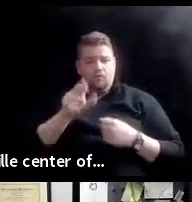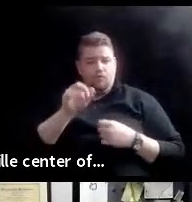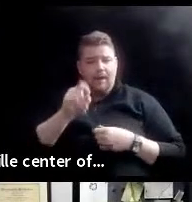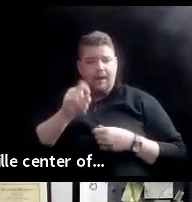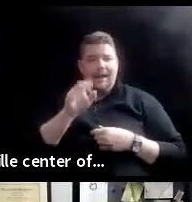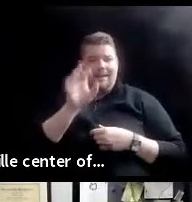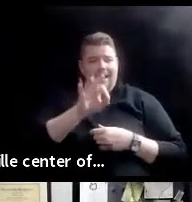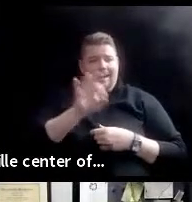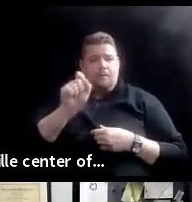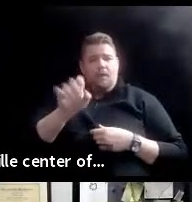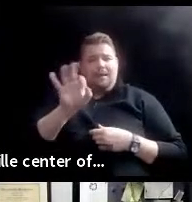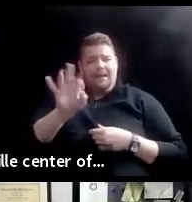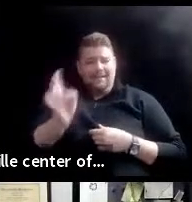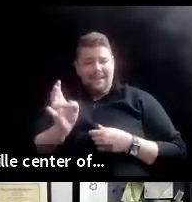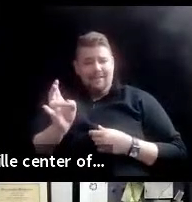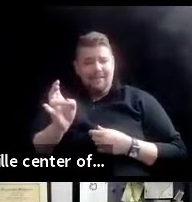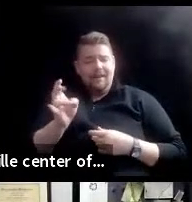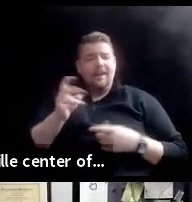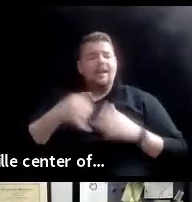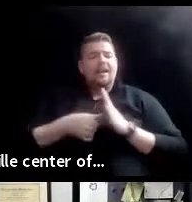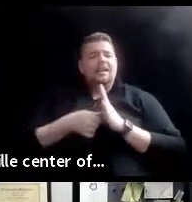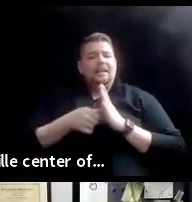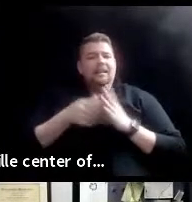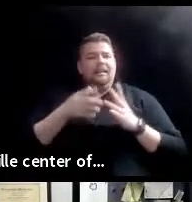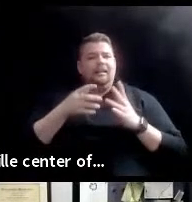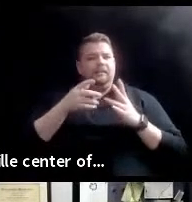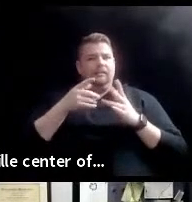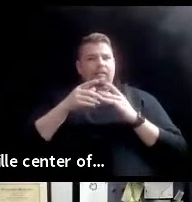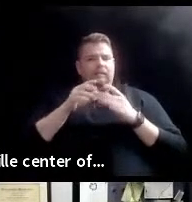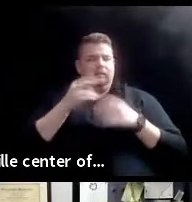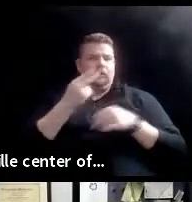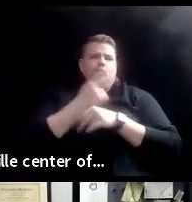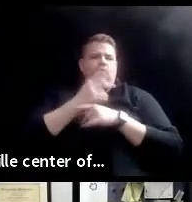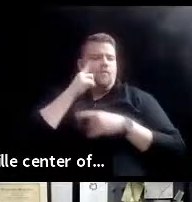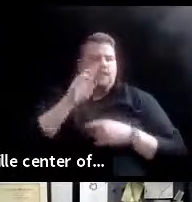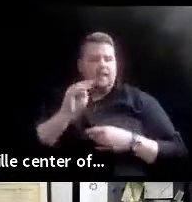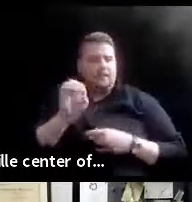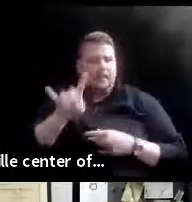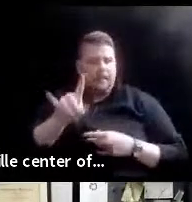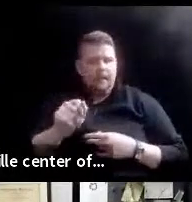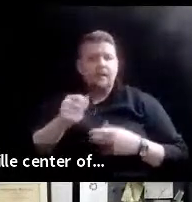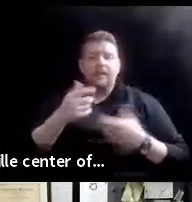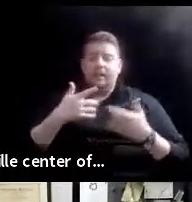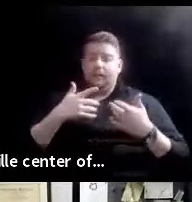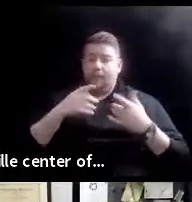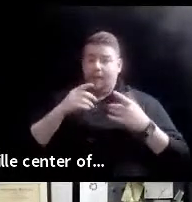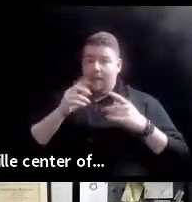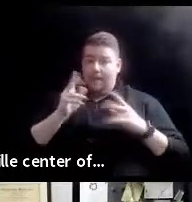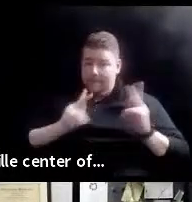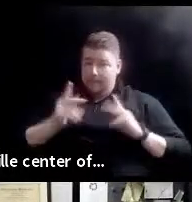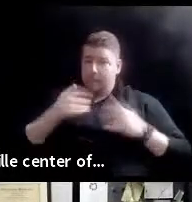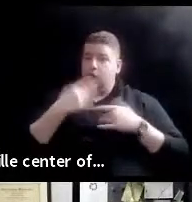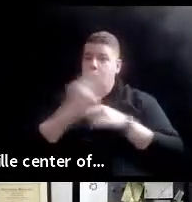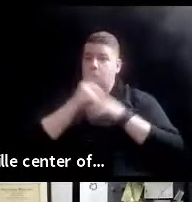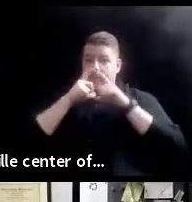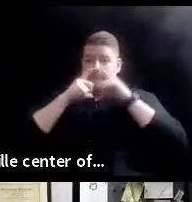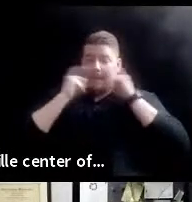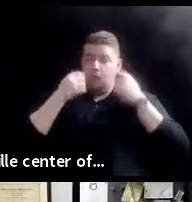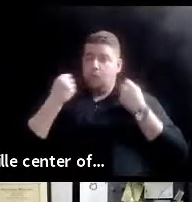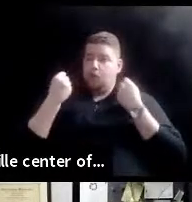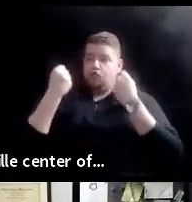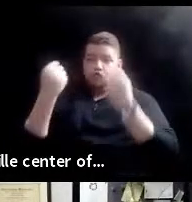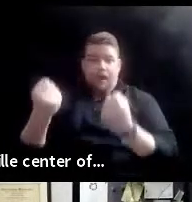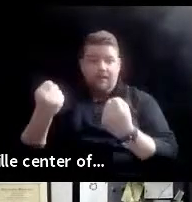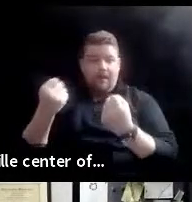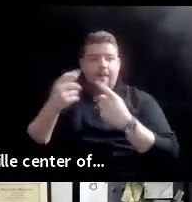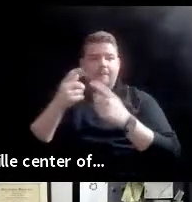99.97, has been an impressive use of the media. It's so impressive, you've got people who are wearing a mask while driving in their